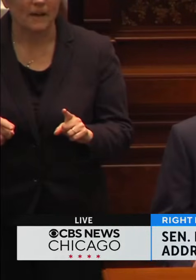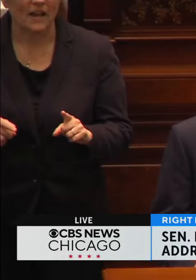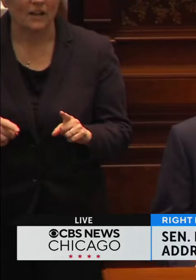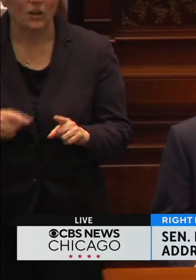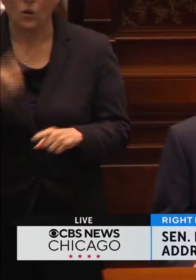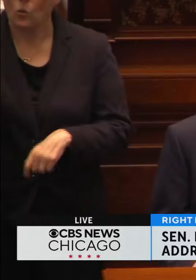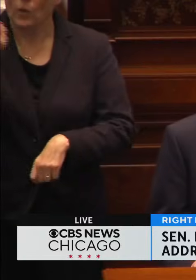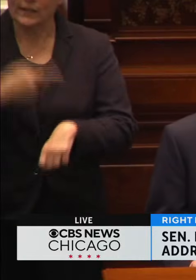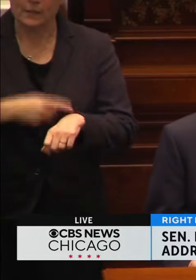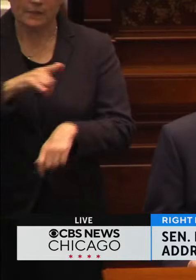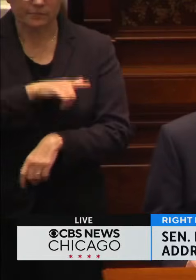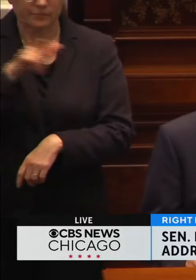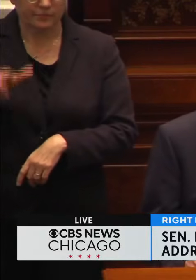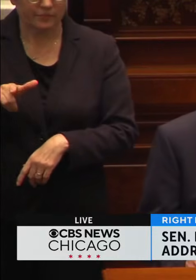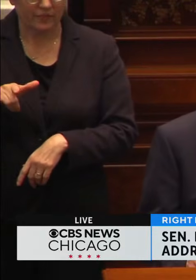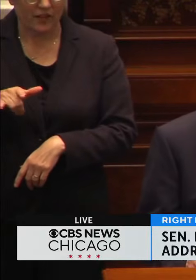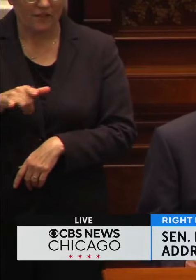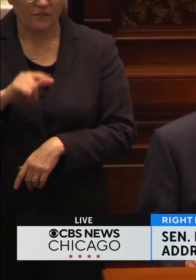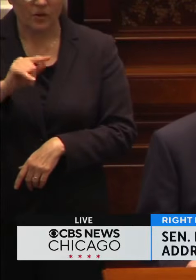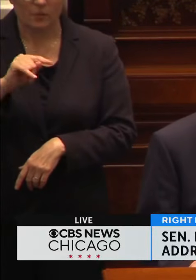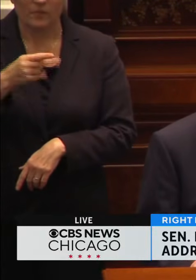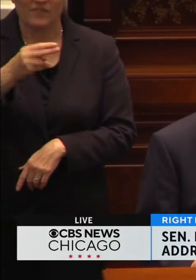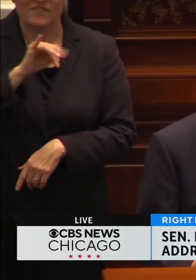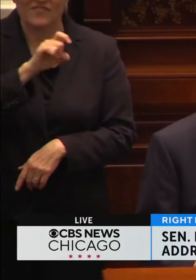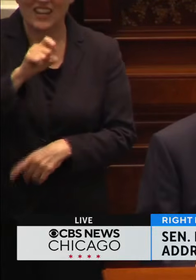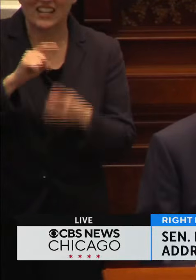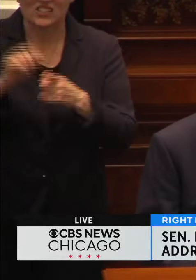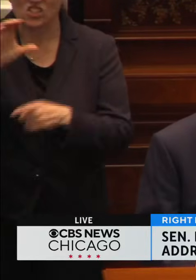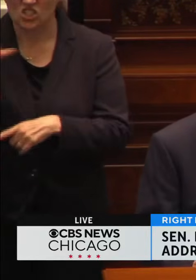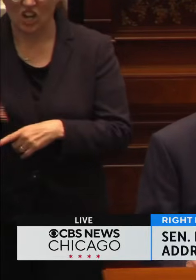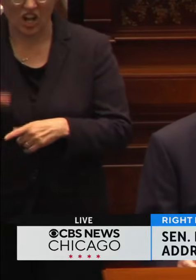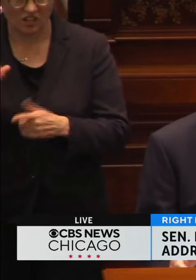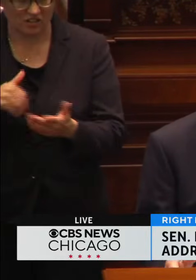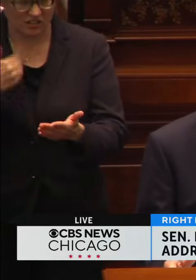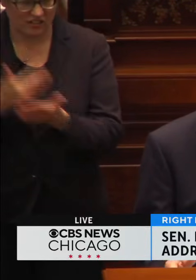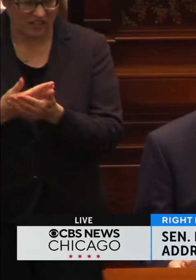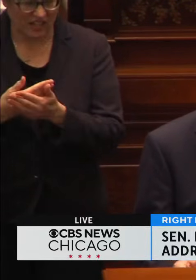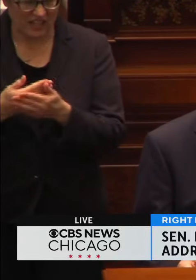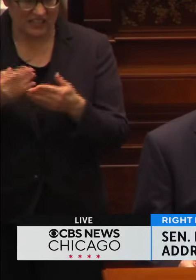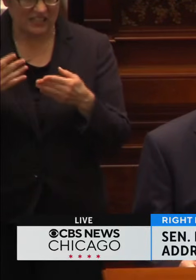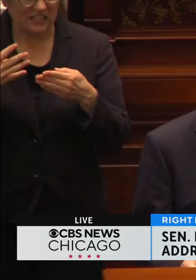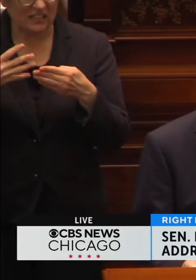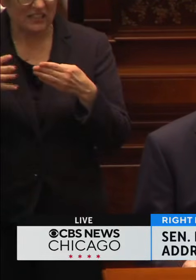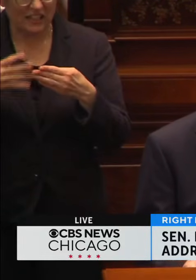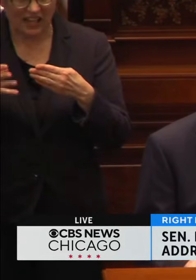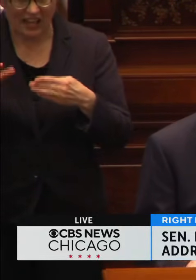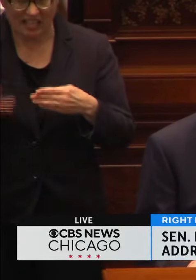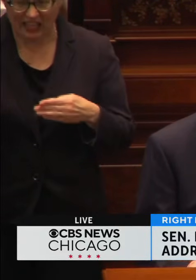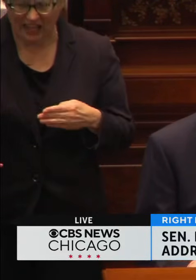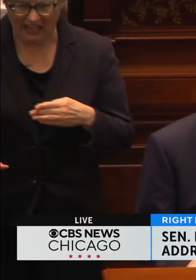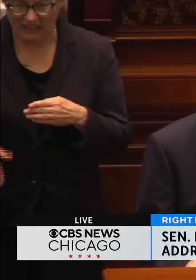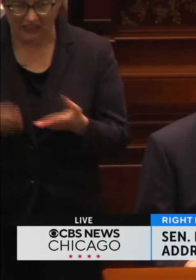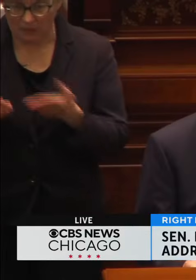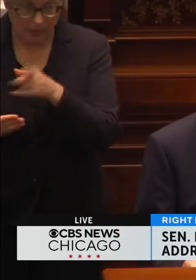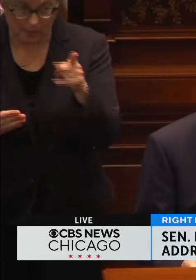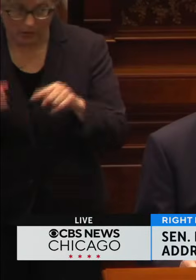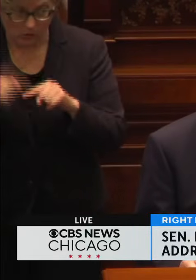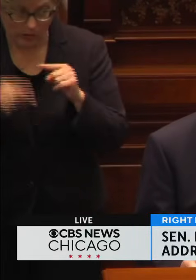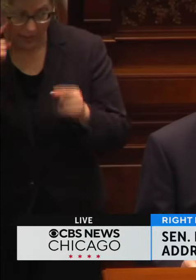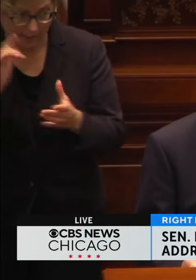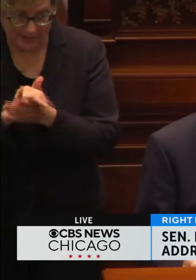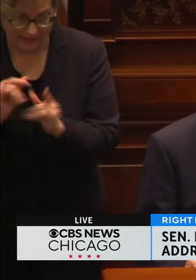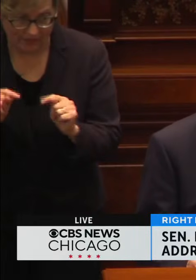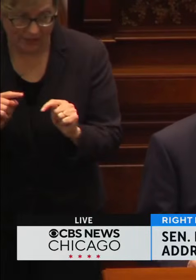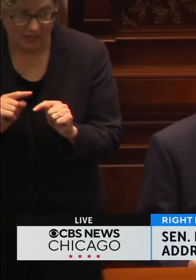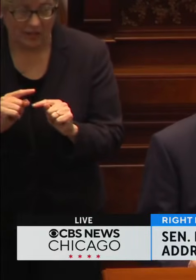to Chicago, and I got to the gate late, and for any of you younger folks, you can't believe this could happen, but you came